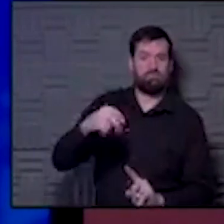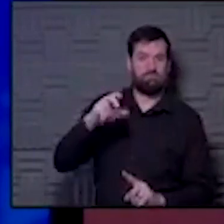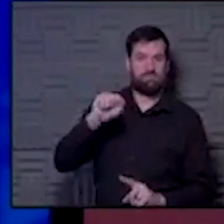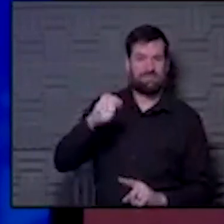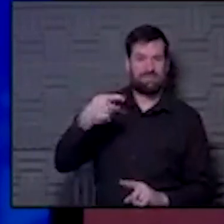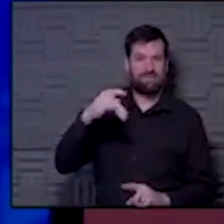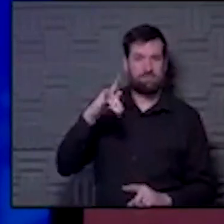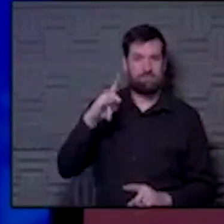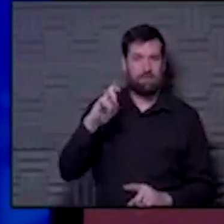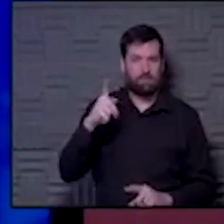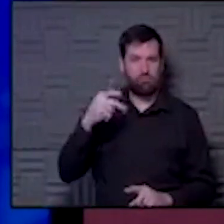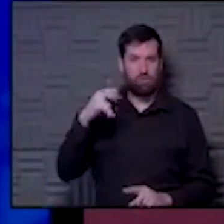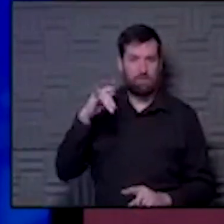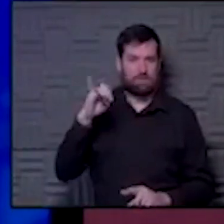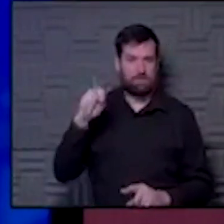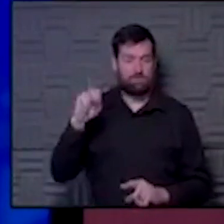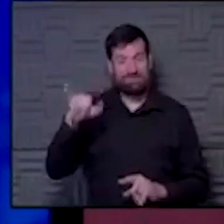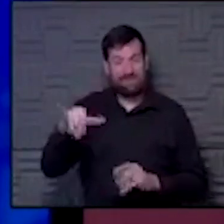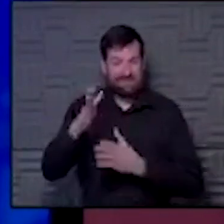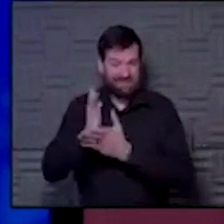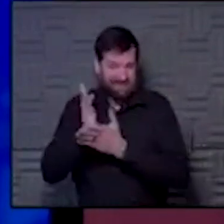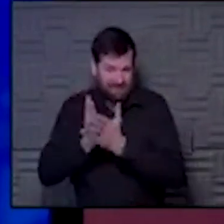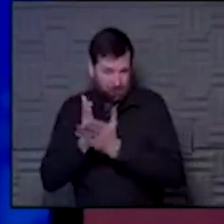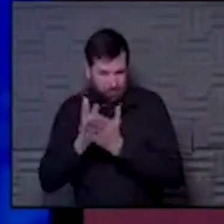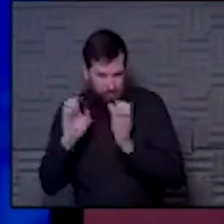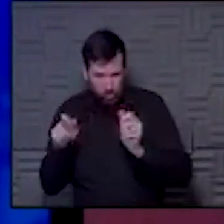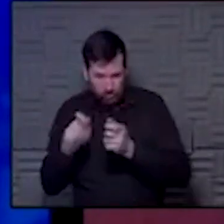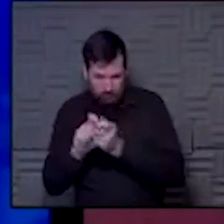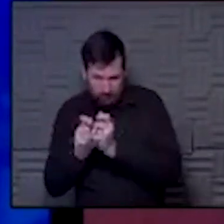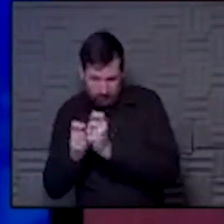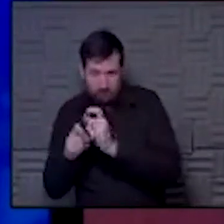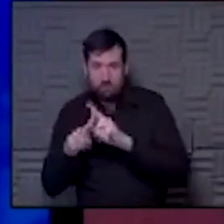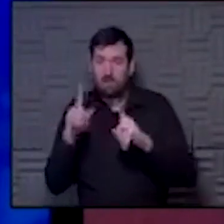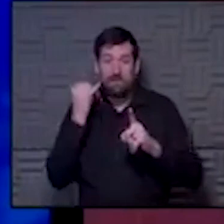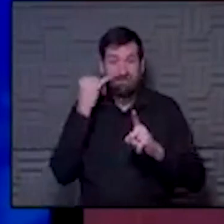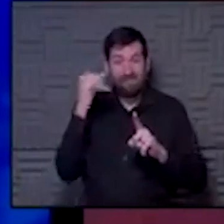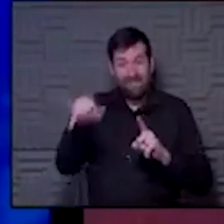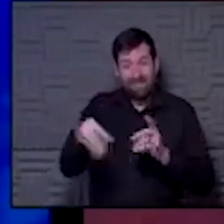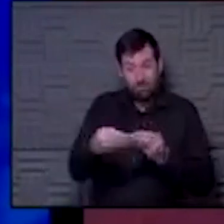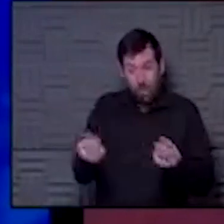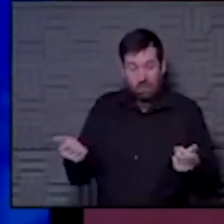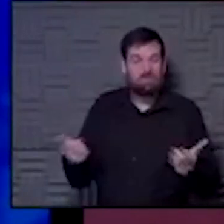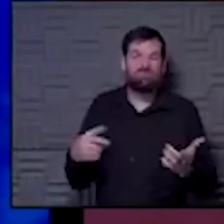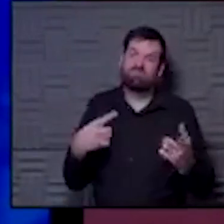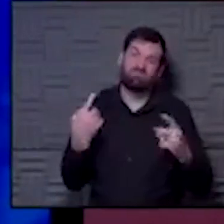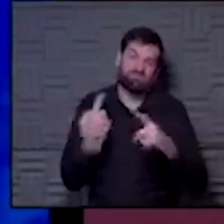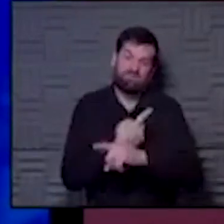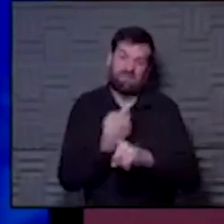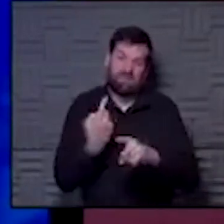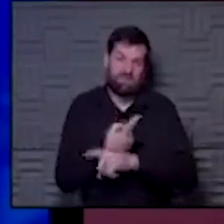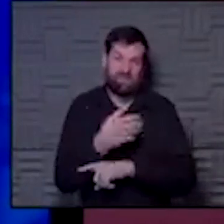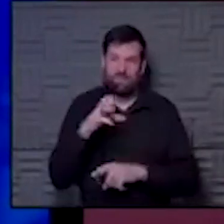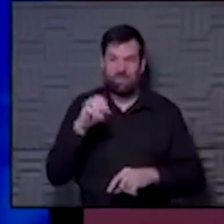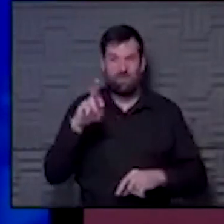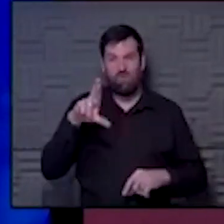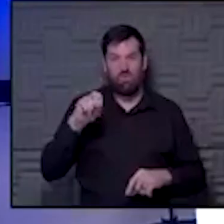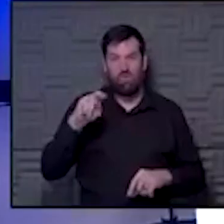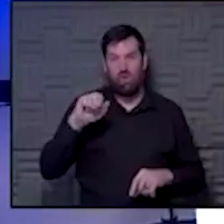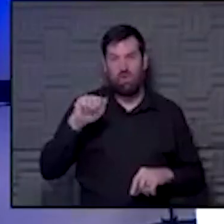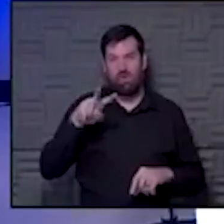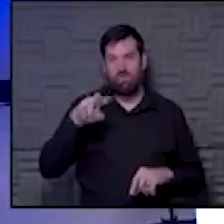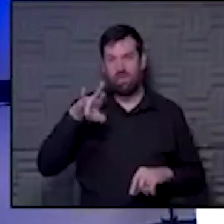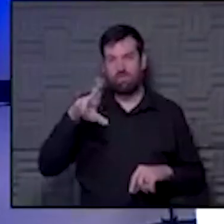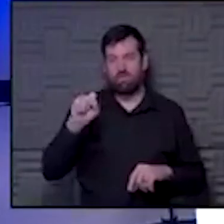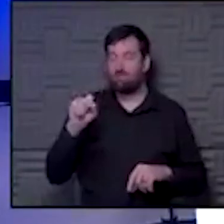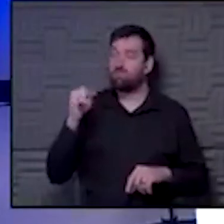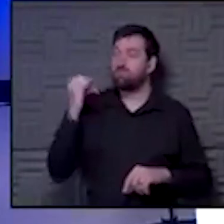and that one section could come or go. But if the spike protein isn't there, this is just a regular coronavirus. Yeah, yeah. If you're